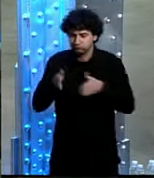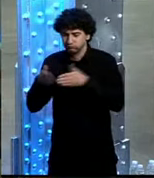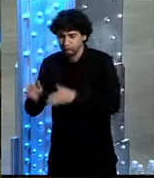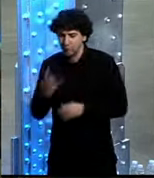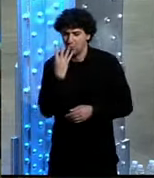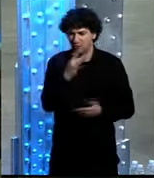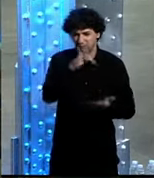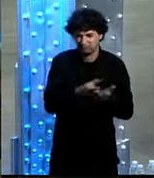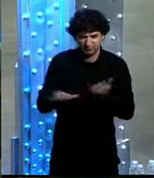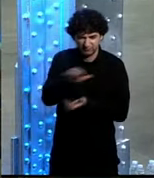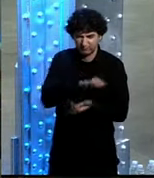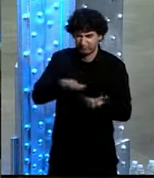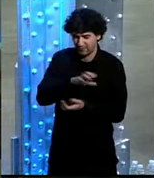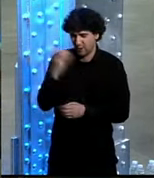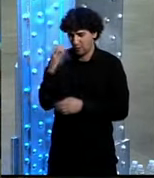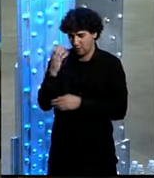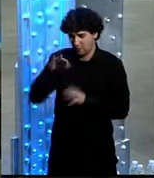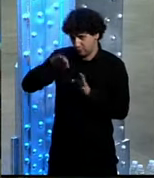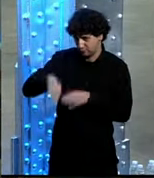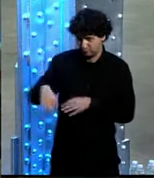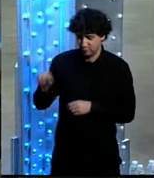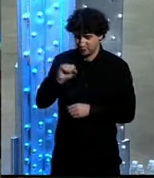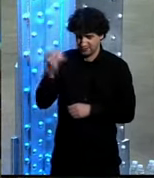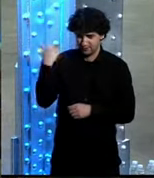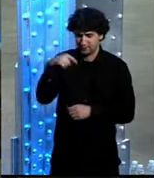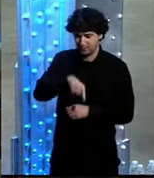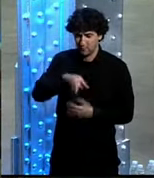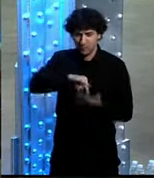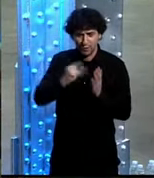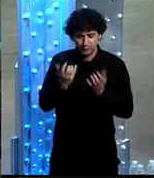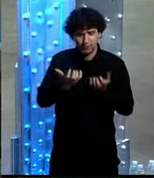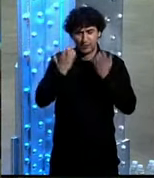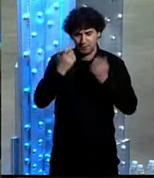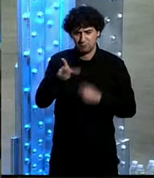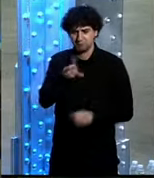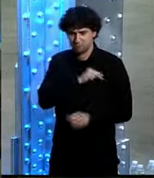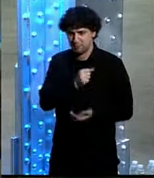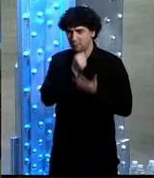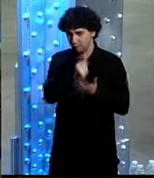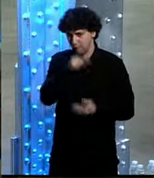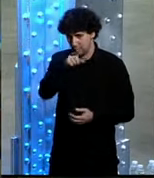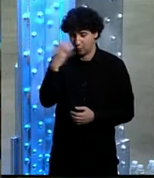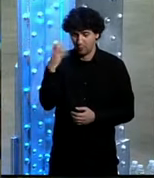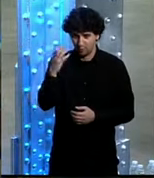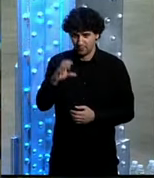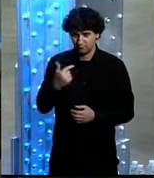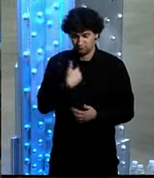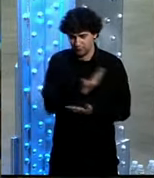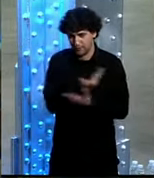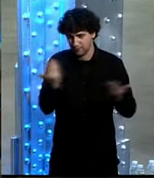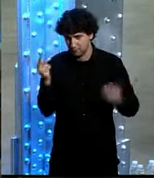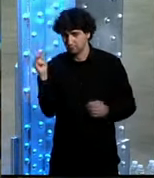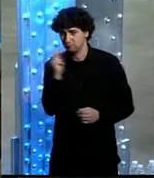It's split in 4 stories regarding 4 different massacres that happened in Colombia some years